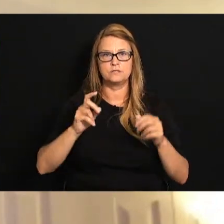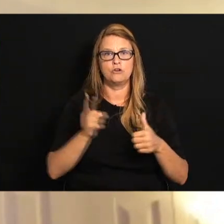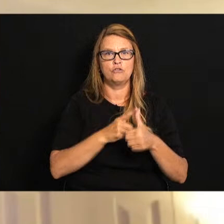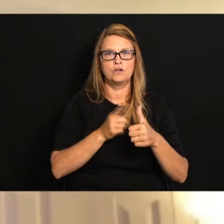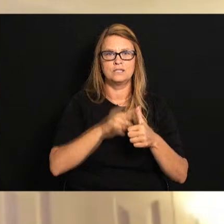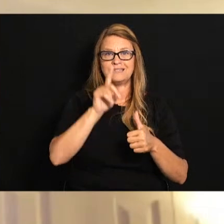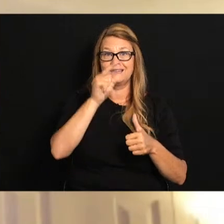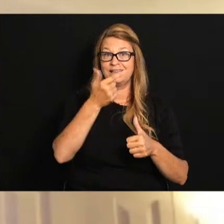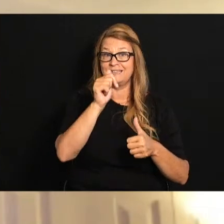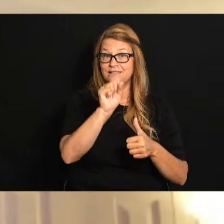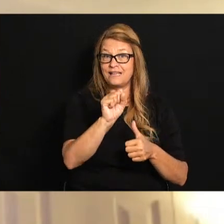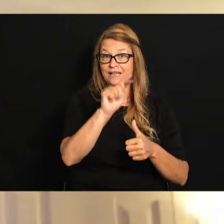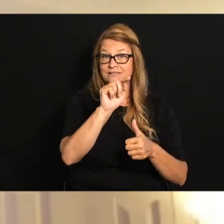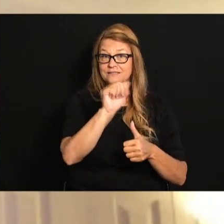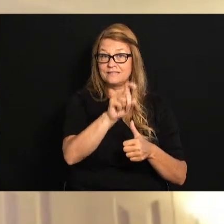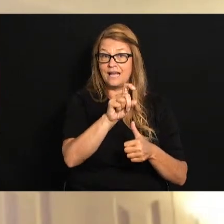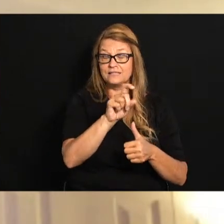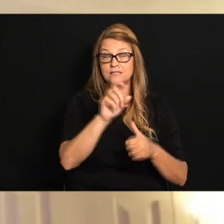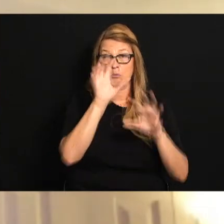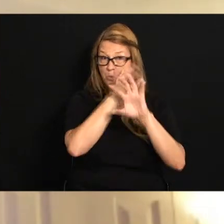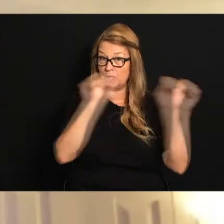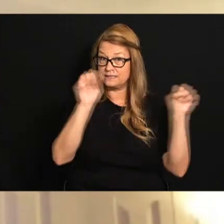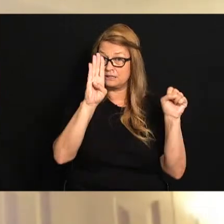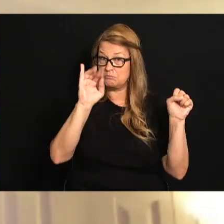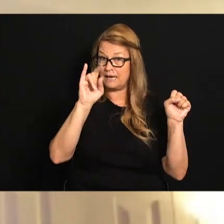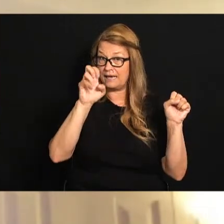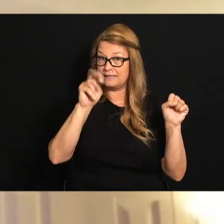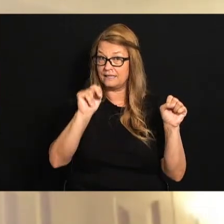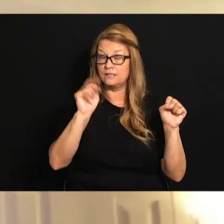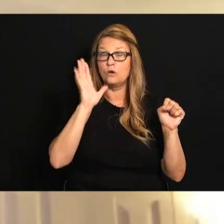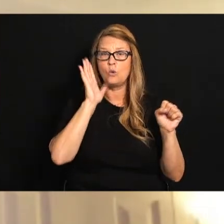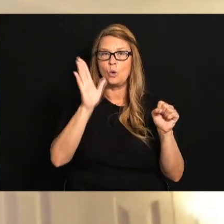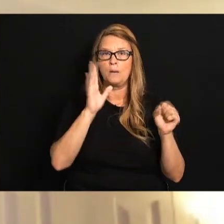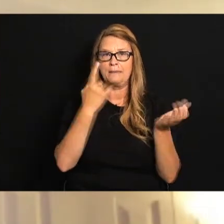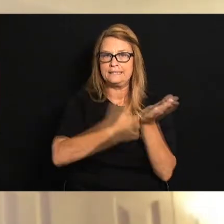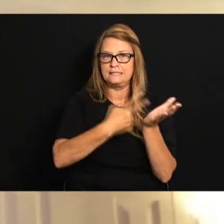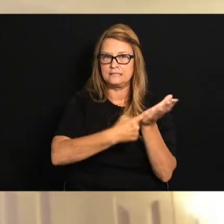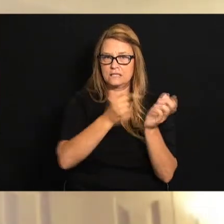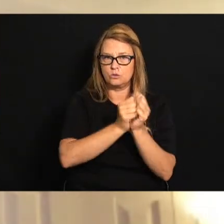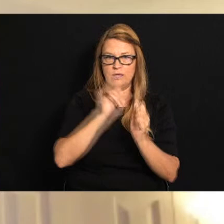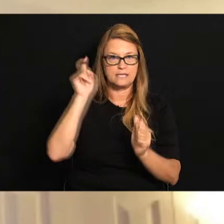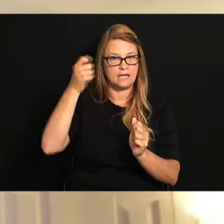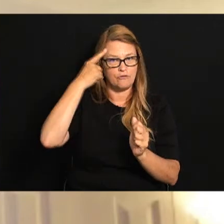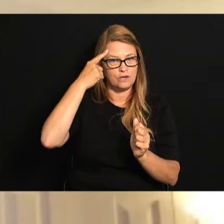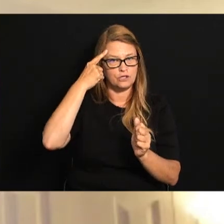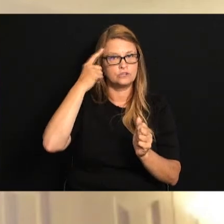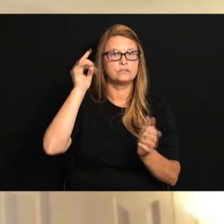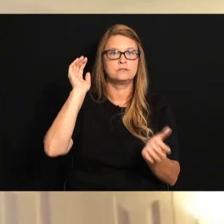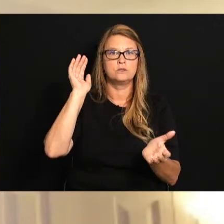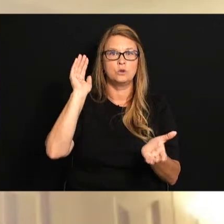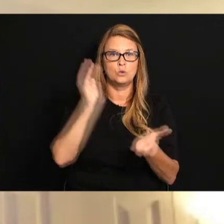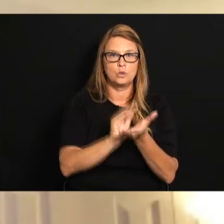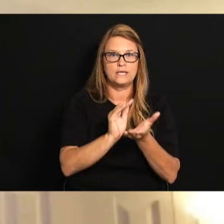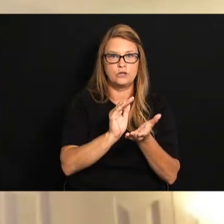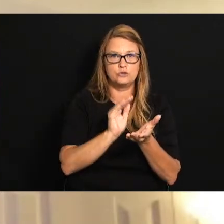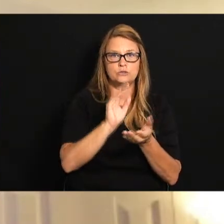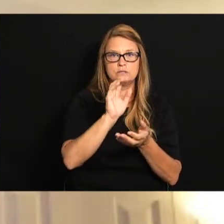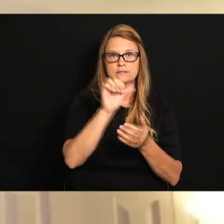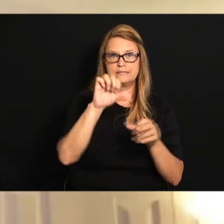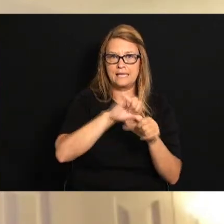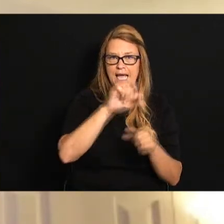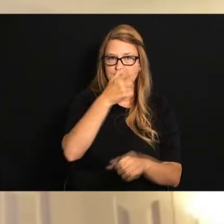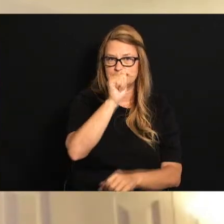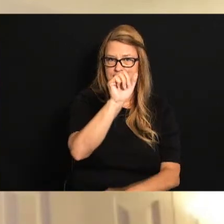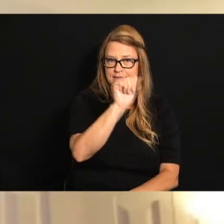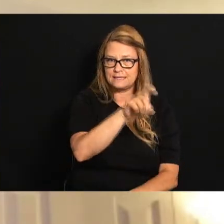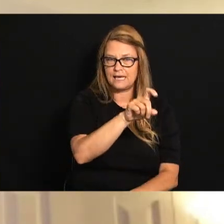tax holiday. I understand President Biden's going to be talking with all the governors about possible relief. What's your thoughts on that? Is